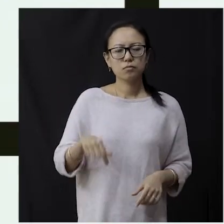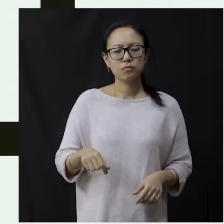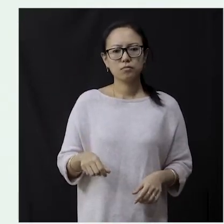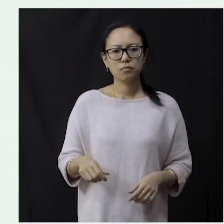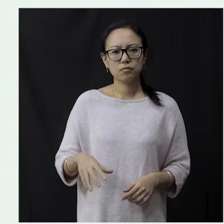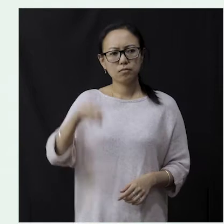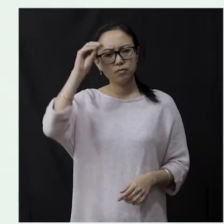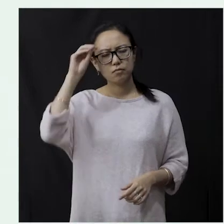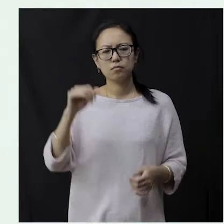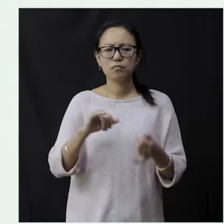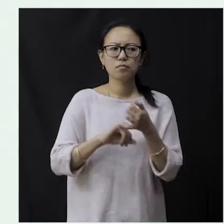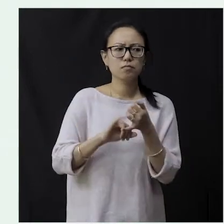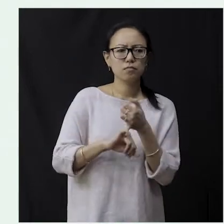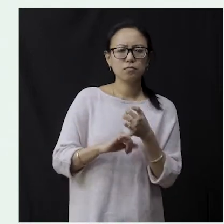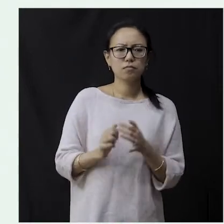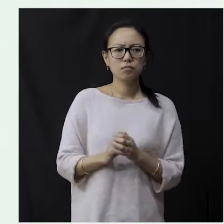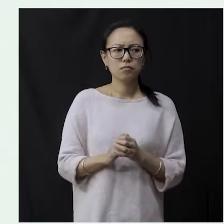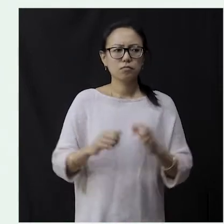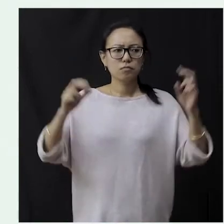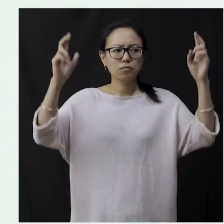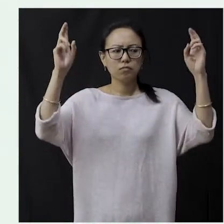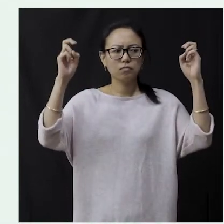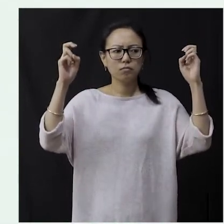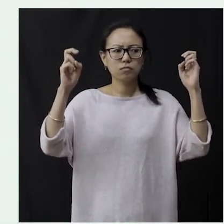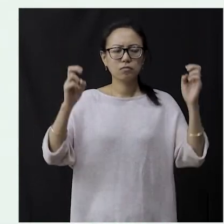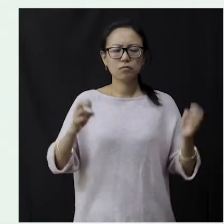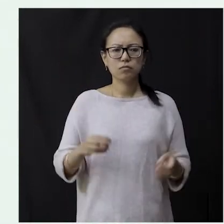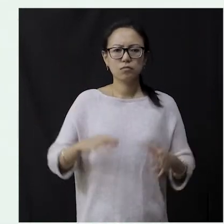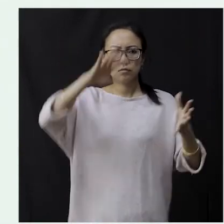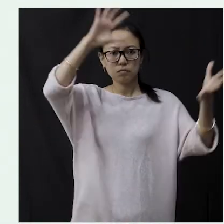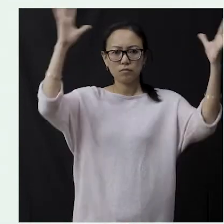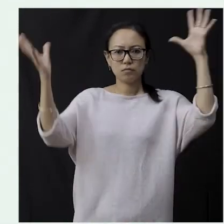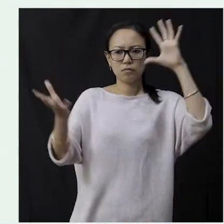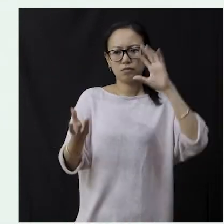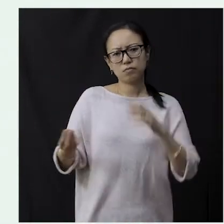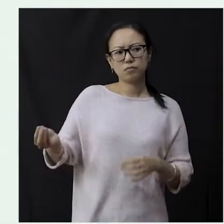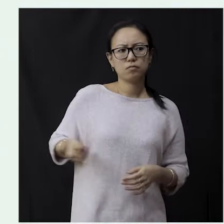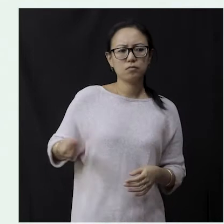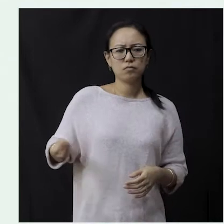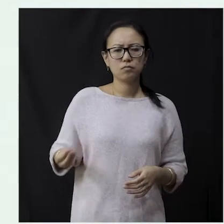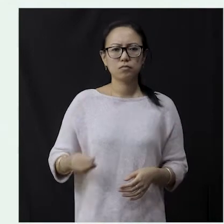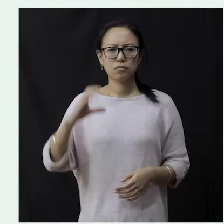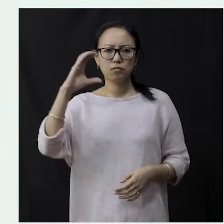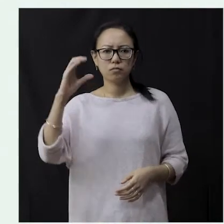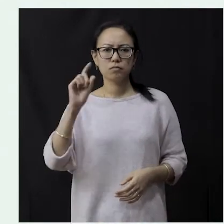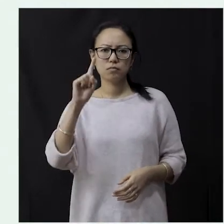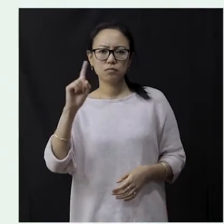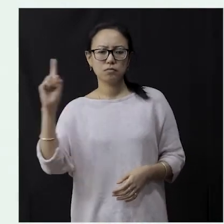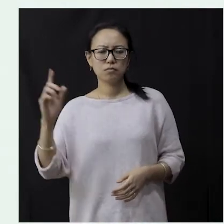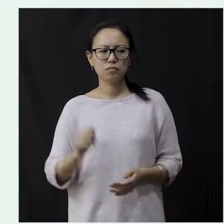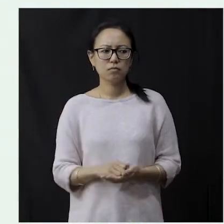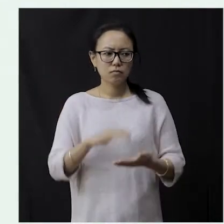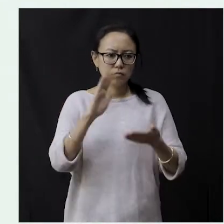another topic, that is chapter 11, Bringing the World Closer. This lesson is in